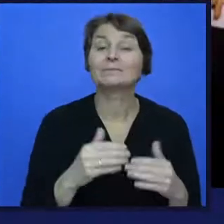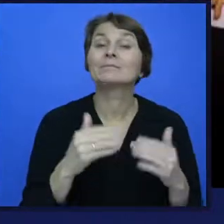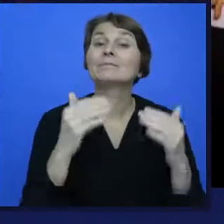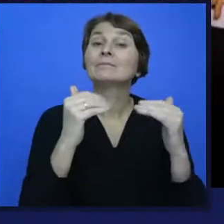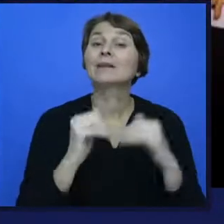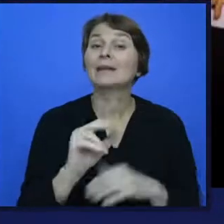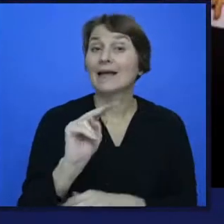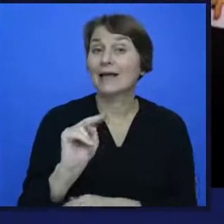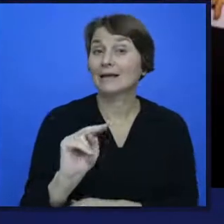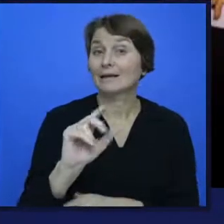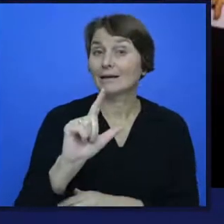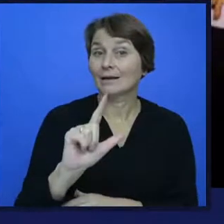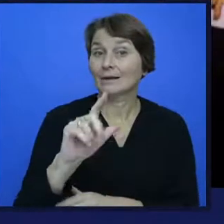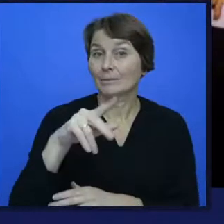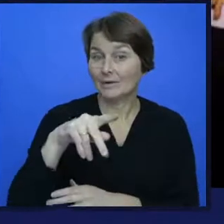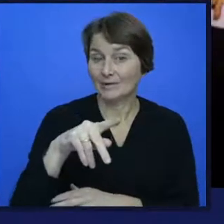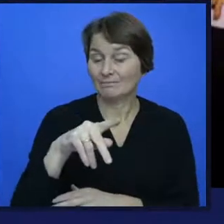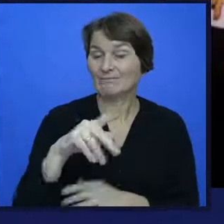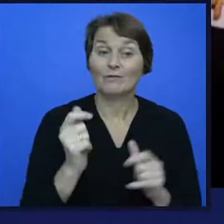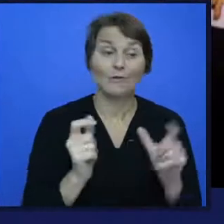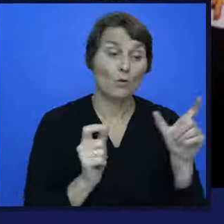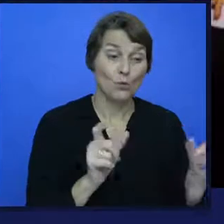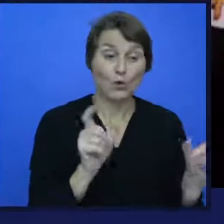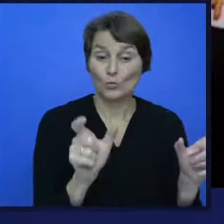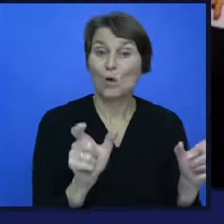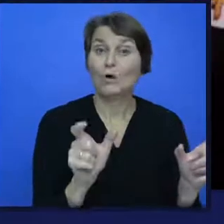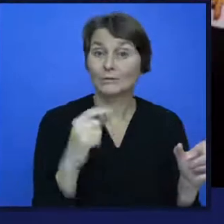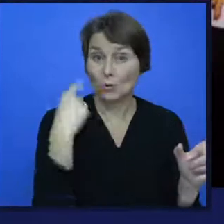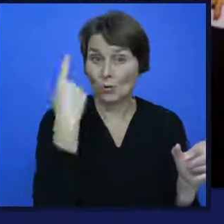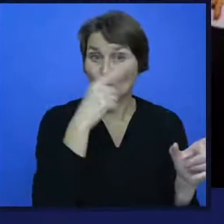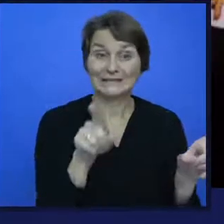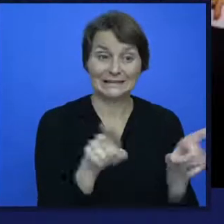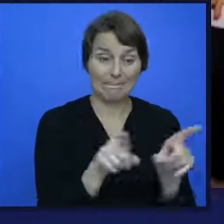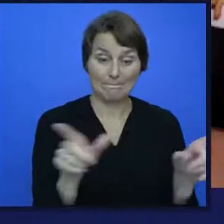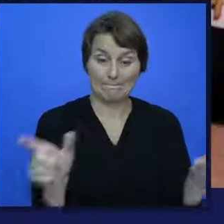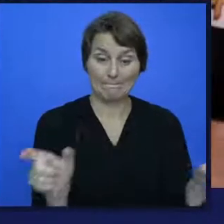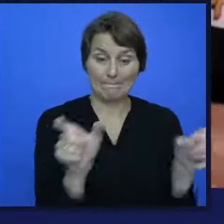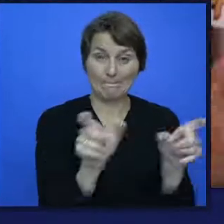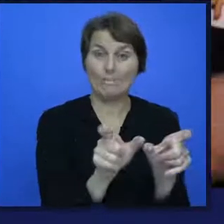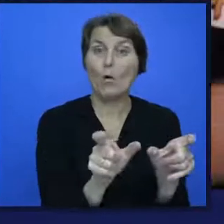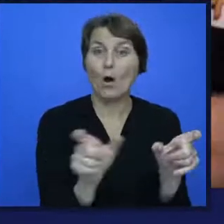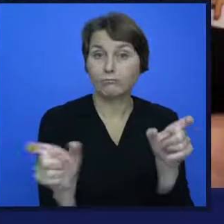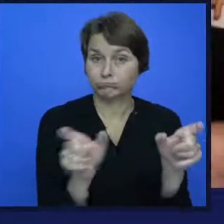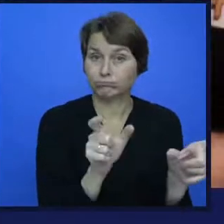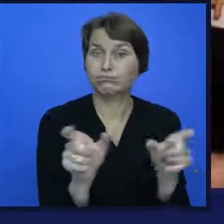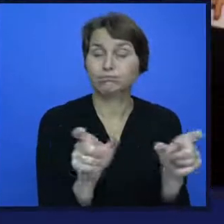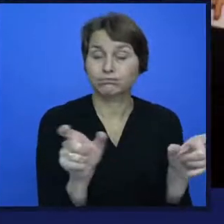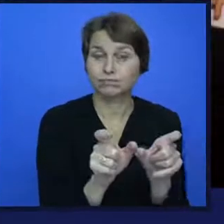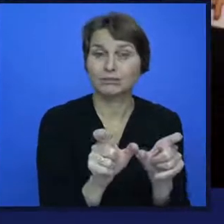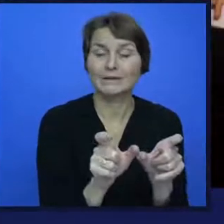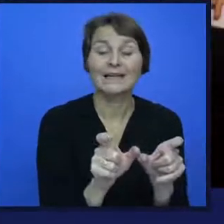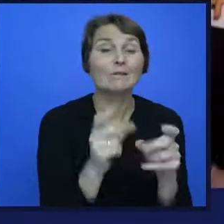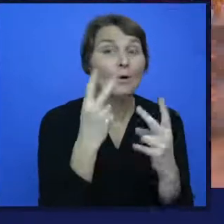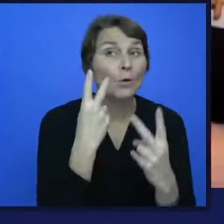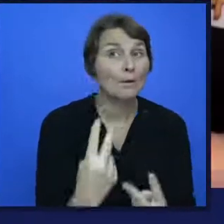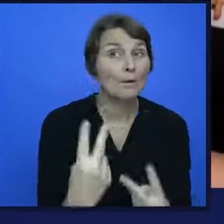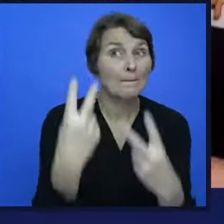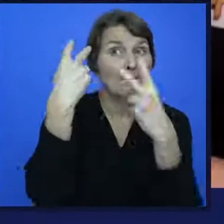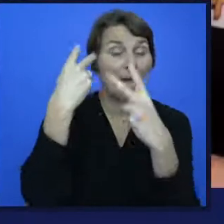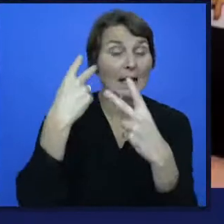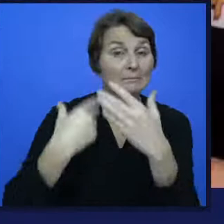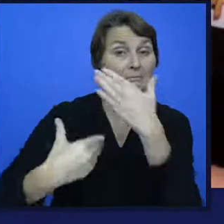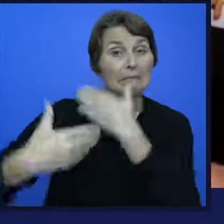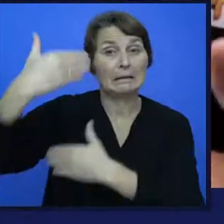like for similarity of words or which two words go together, it turns out that historically, for